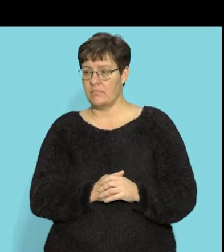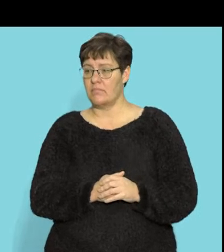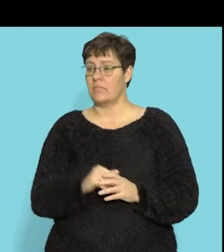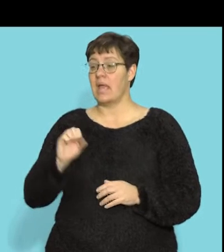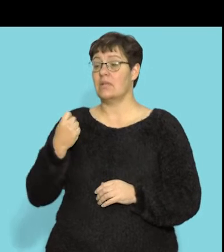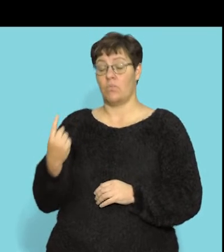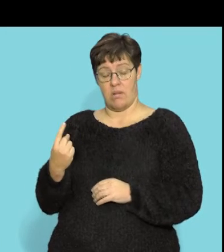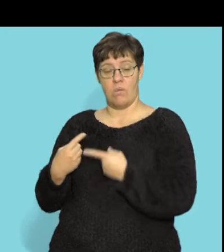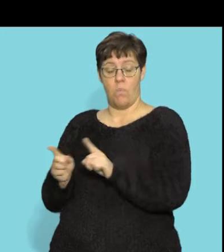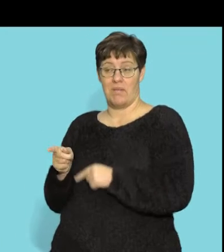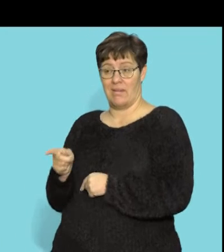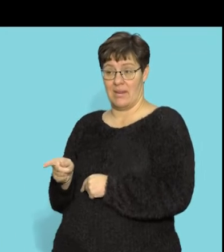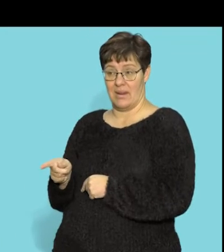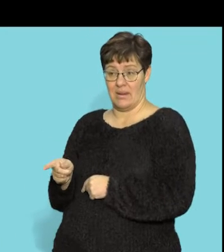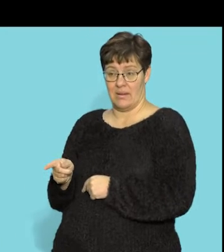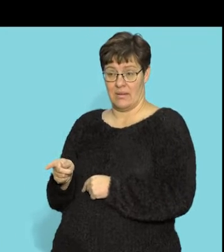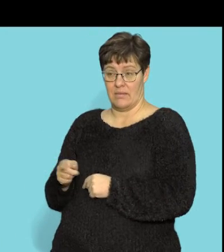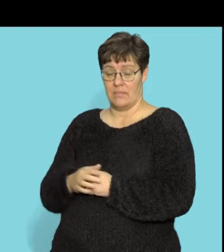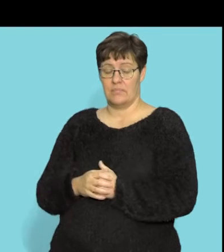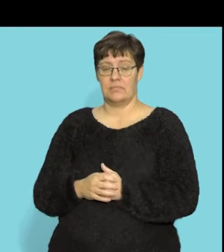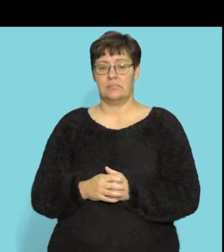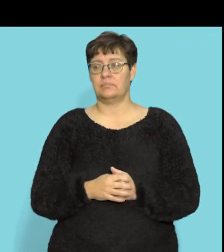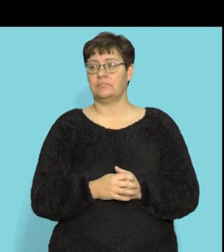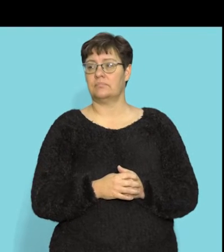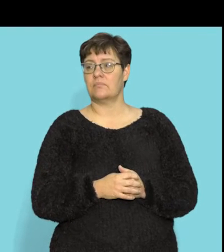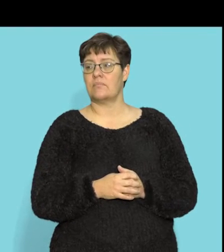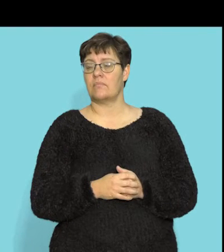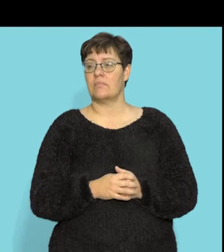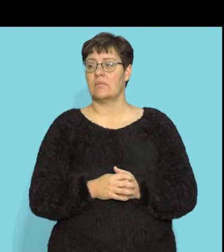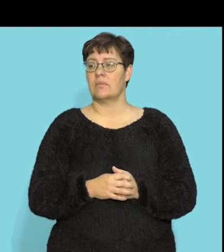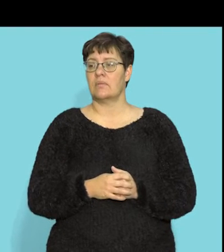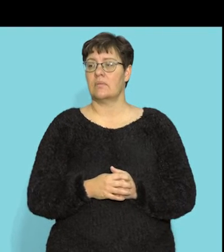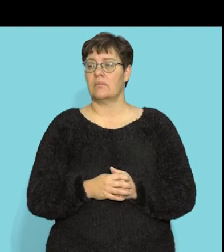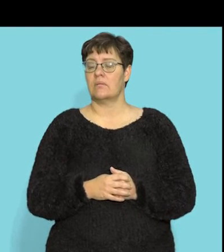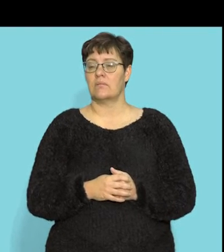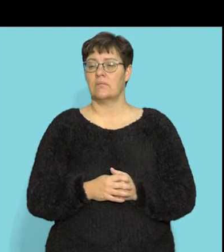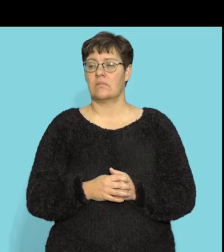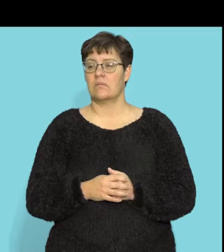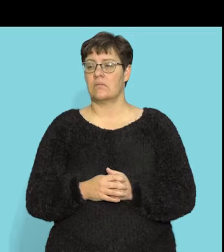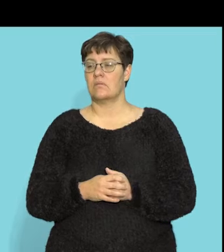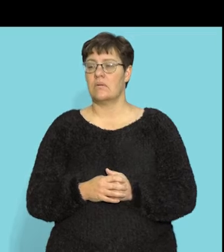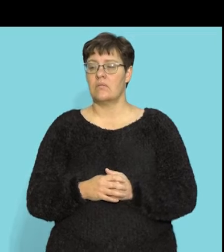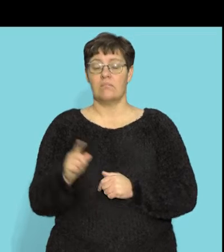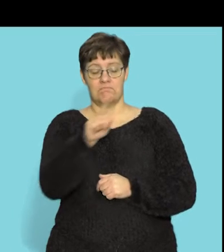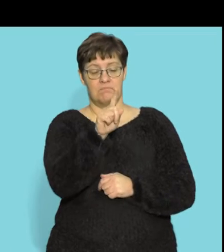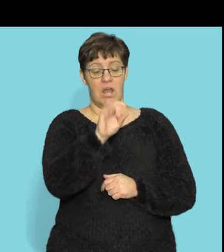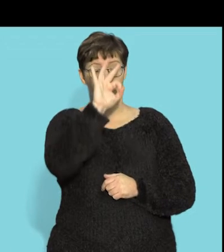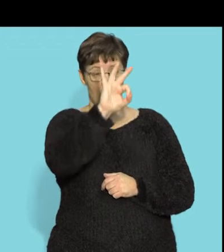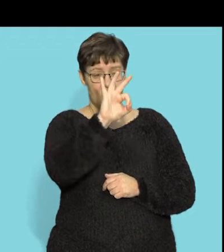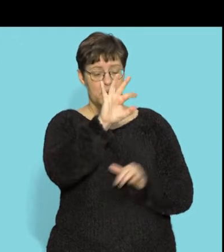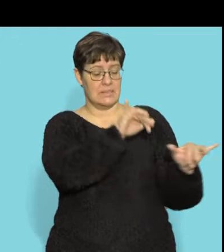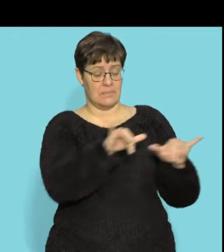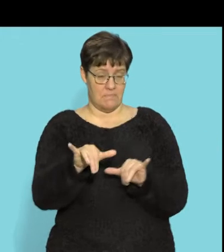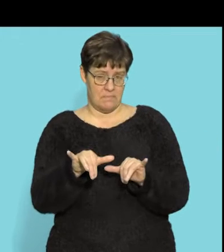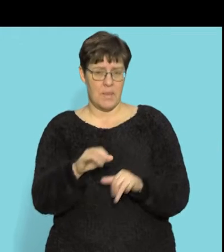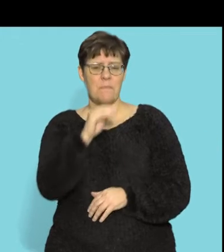switch S1 is open, right? Okay. Now all the 3 light bulbs are identical.